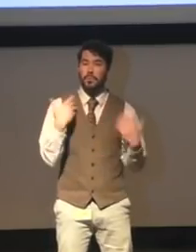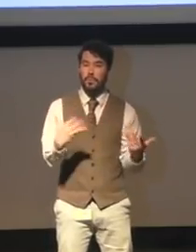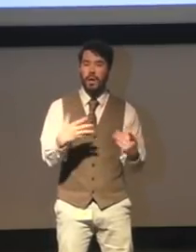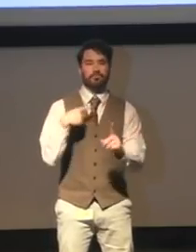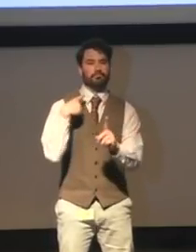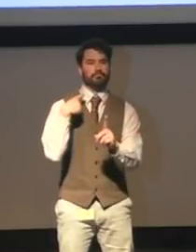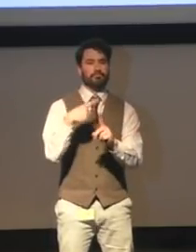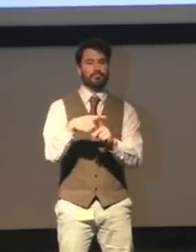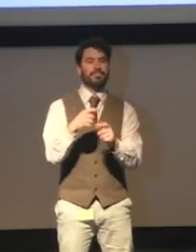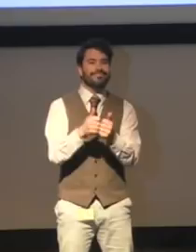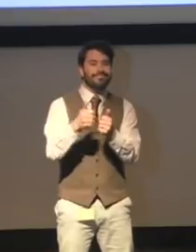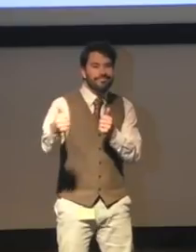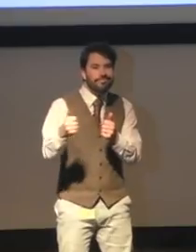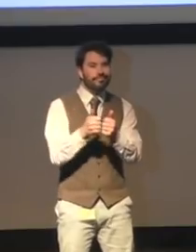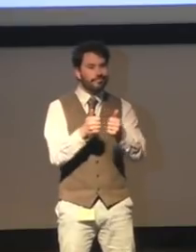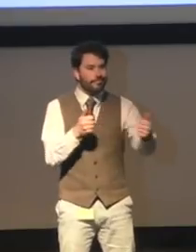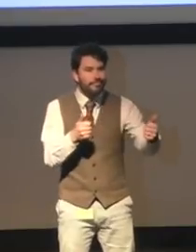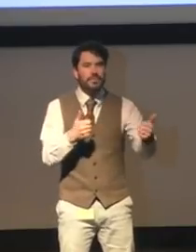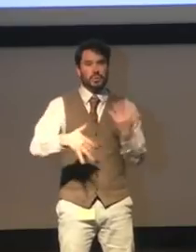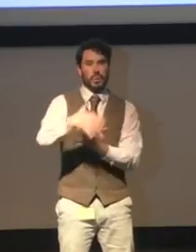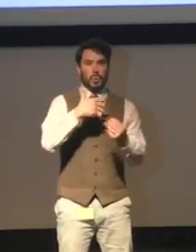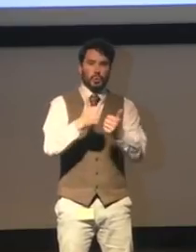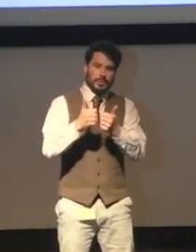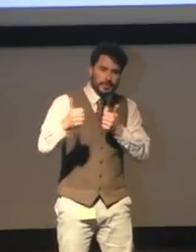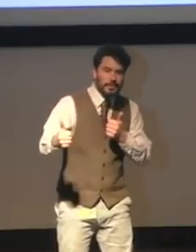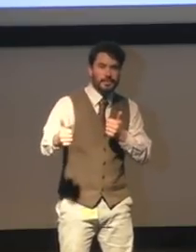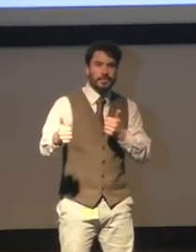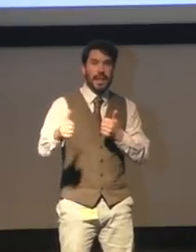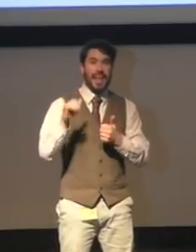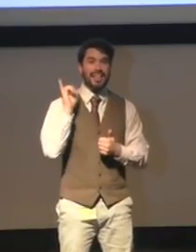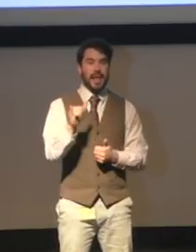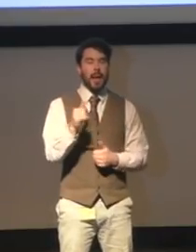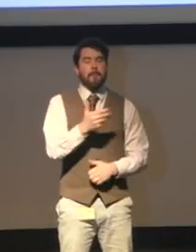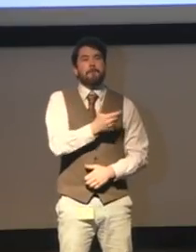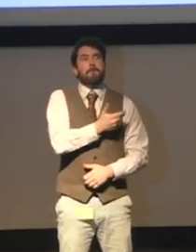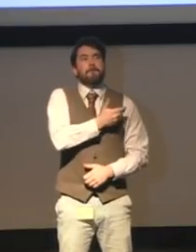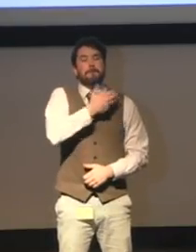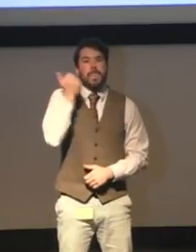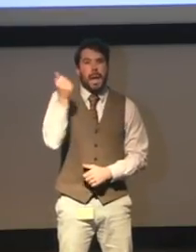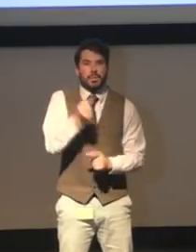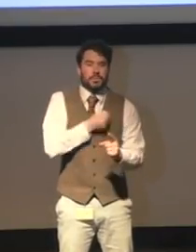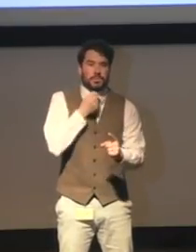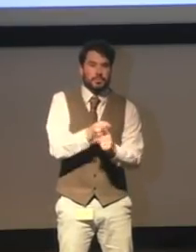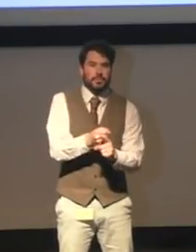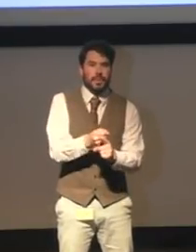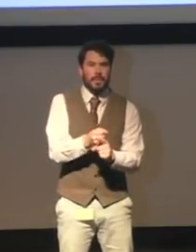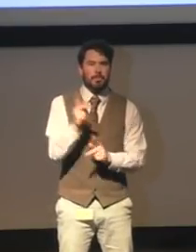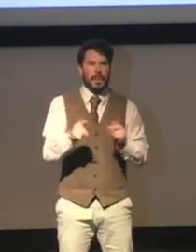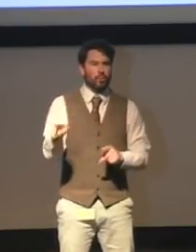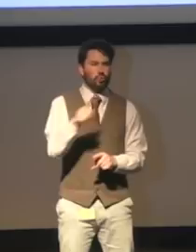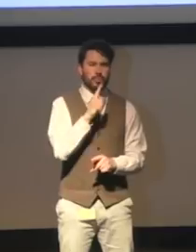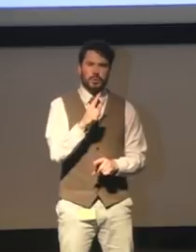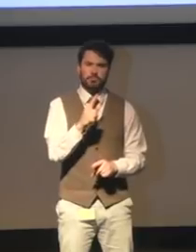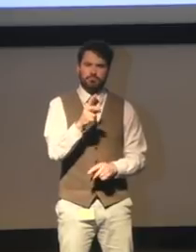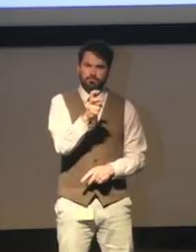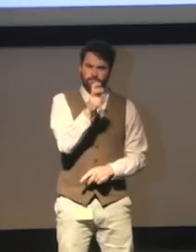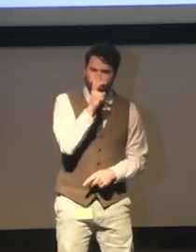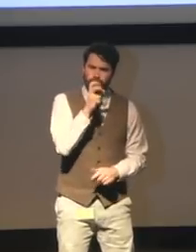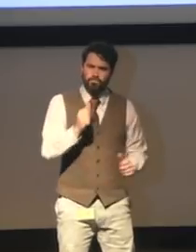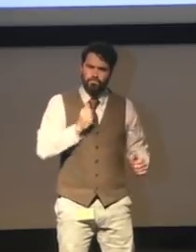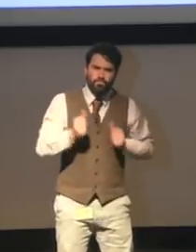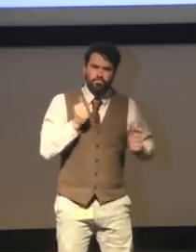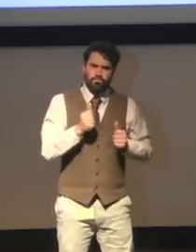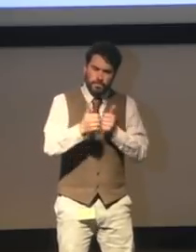the end, which really had a larger impact than I think we anticipated, and the aggressive social distancing really helped flatten that